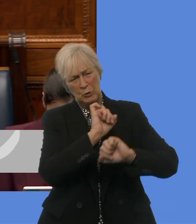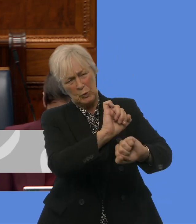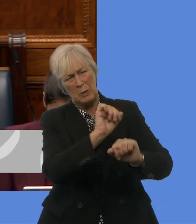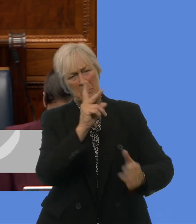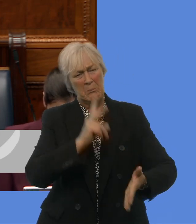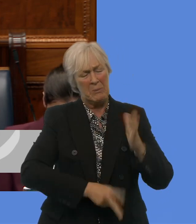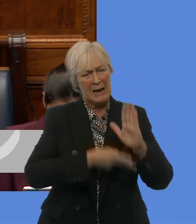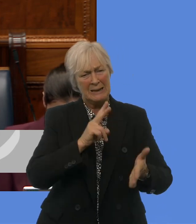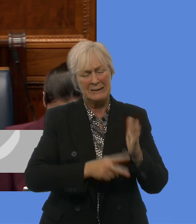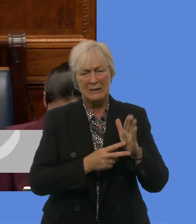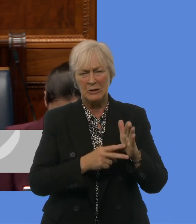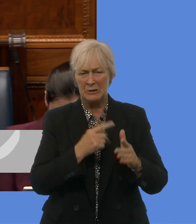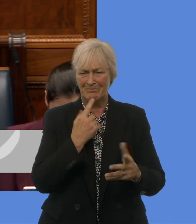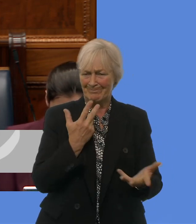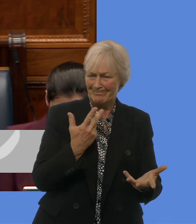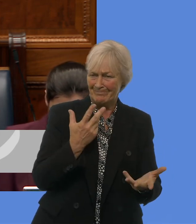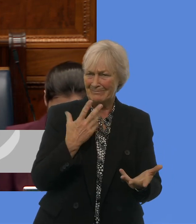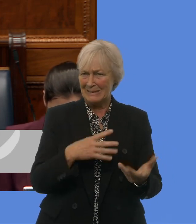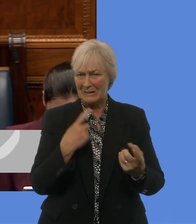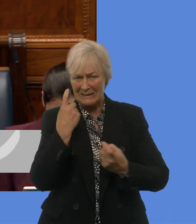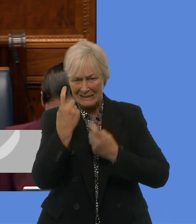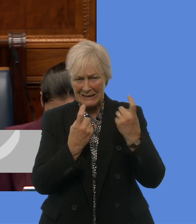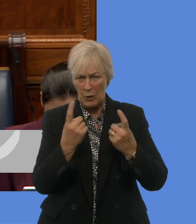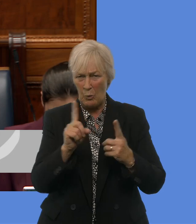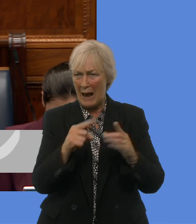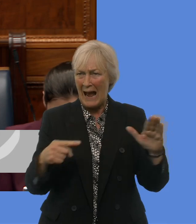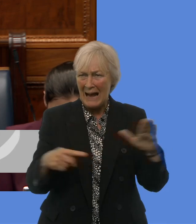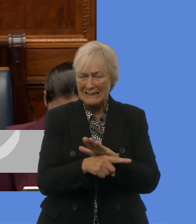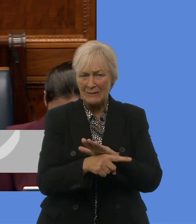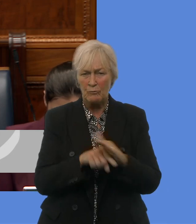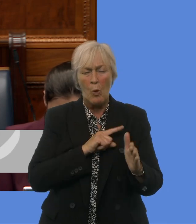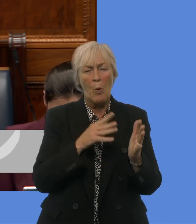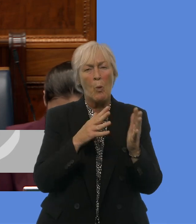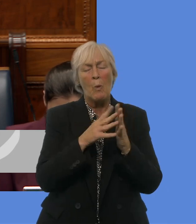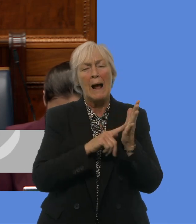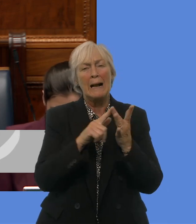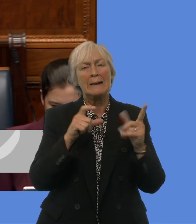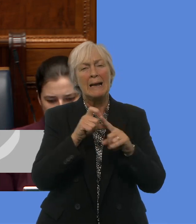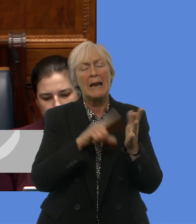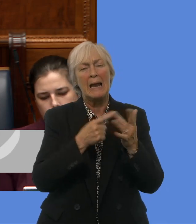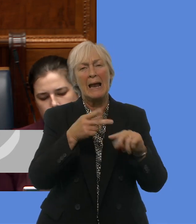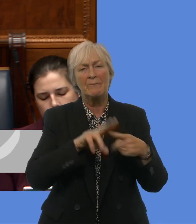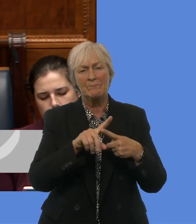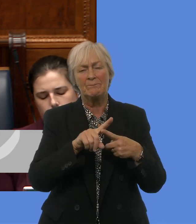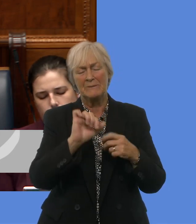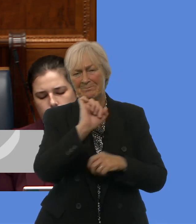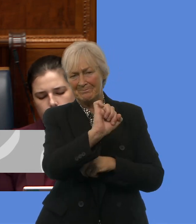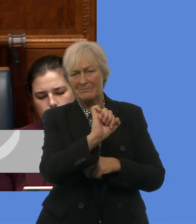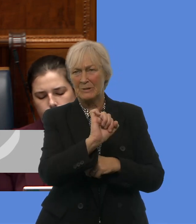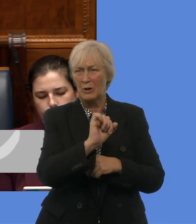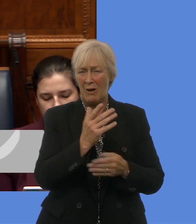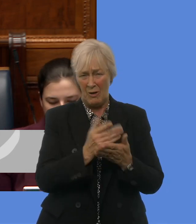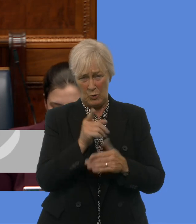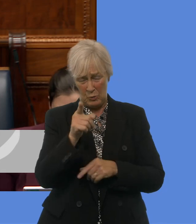I think we're talking about maybe 8 years away or more before we actually start tackling the wildlife intervention piece of it. Minister, can you understand why